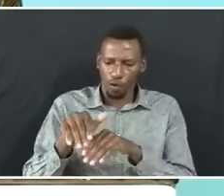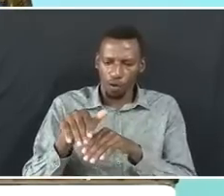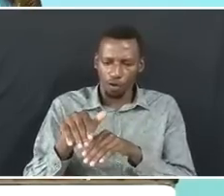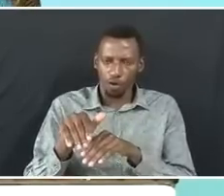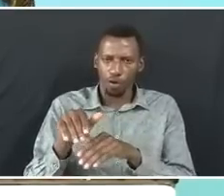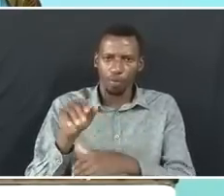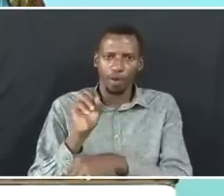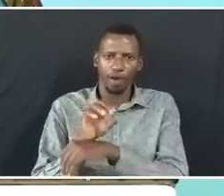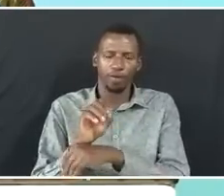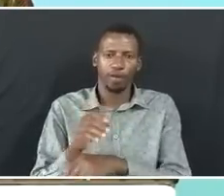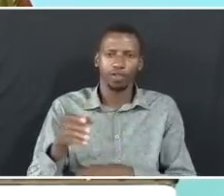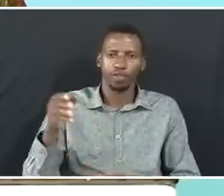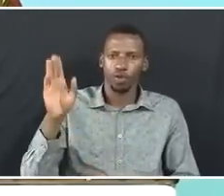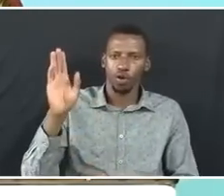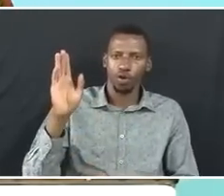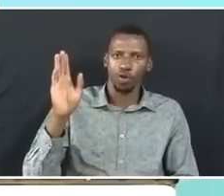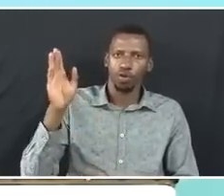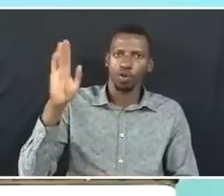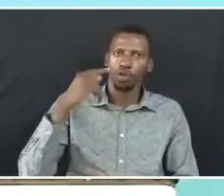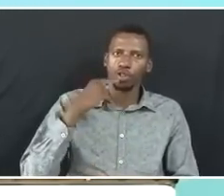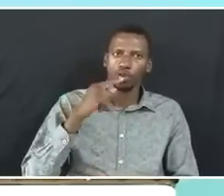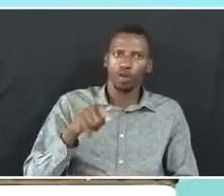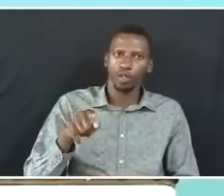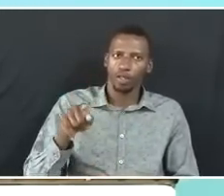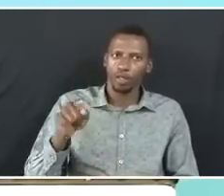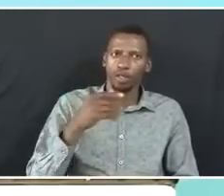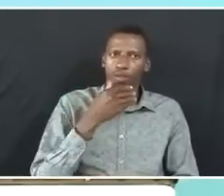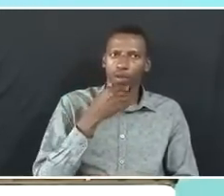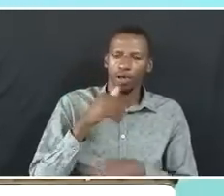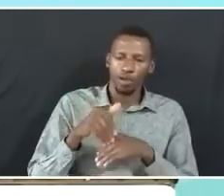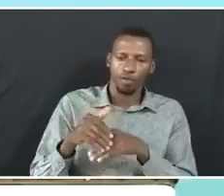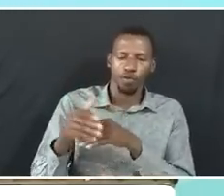a man after his own heart.